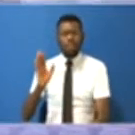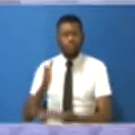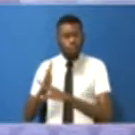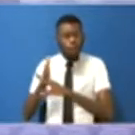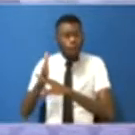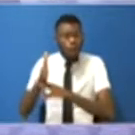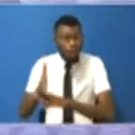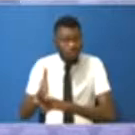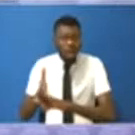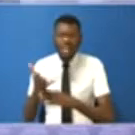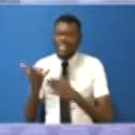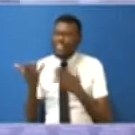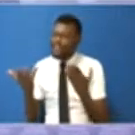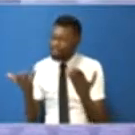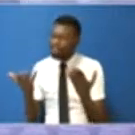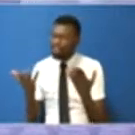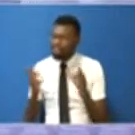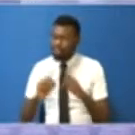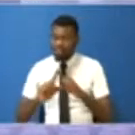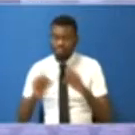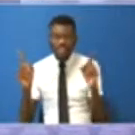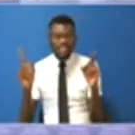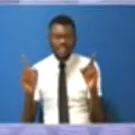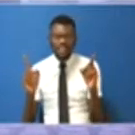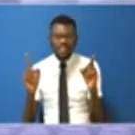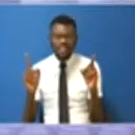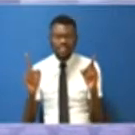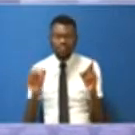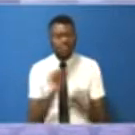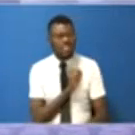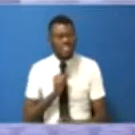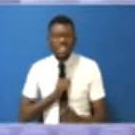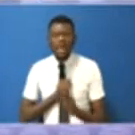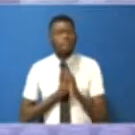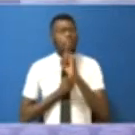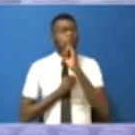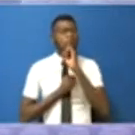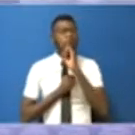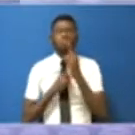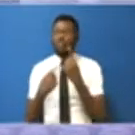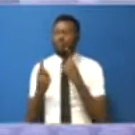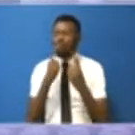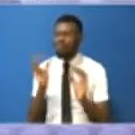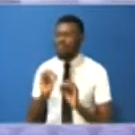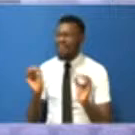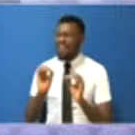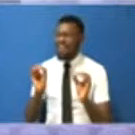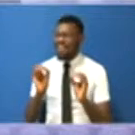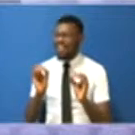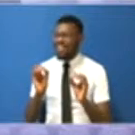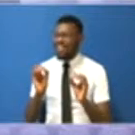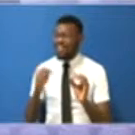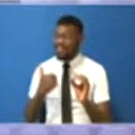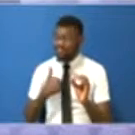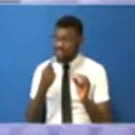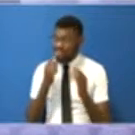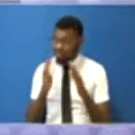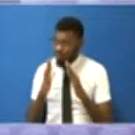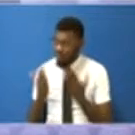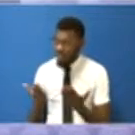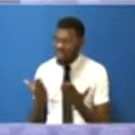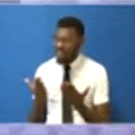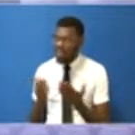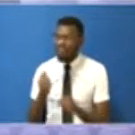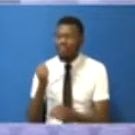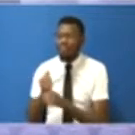given an advance opinion but have we ever had once our senator speak about it and that's why i'm saying the